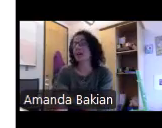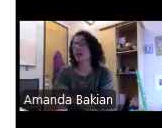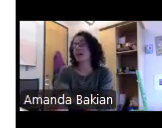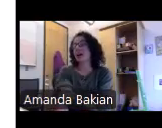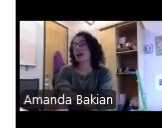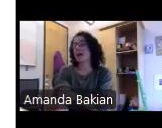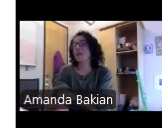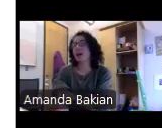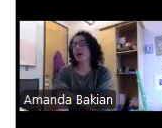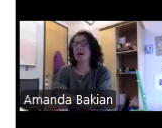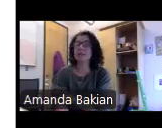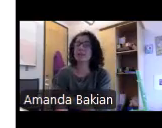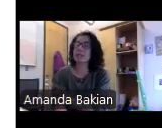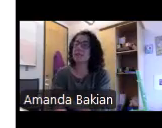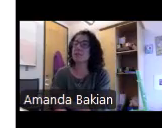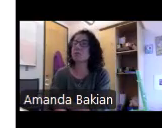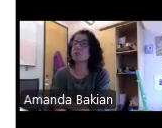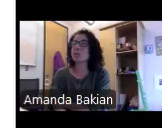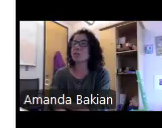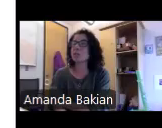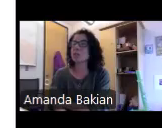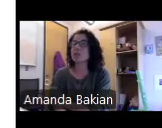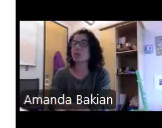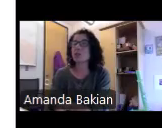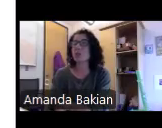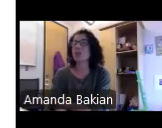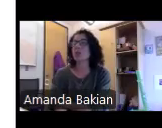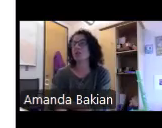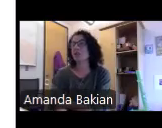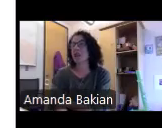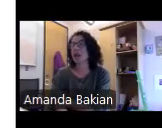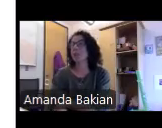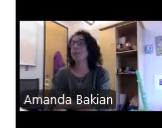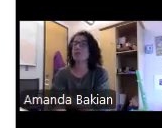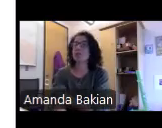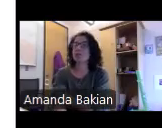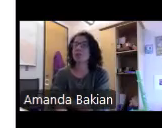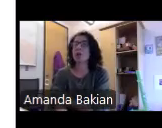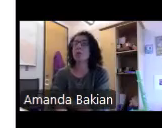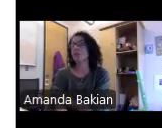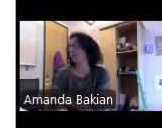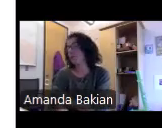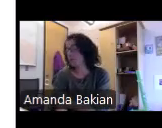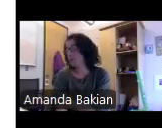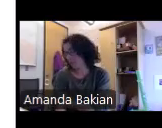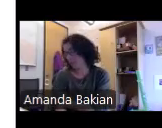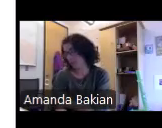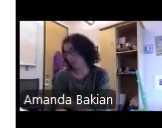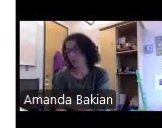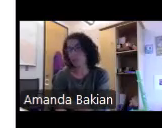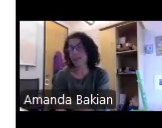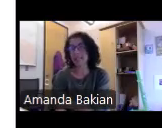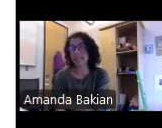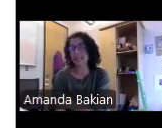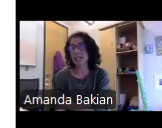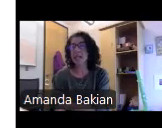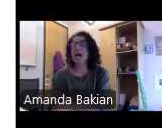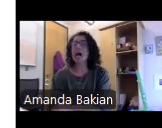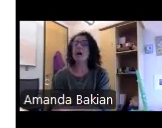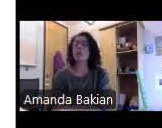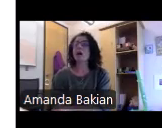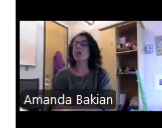population of autistic individuals in the community, so that we understand potentially what services that community might